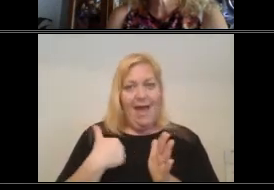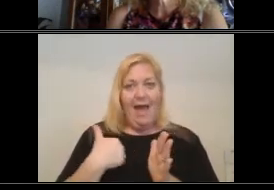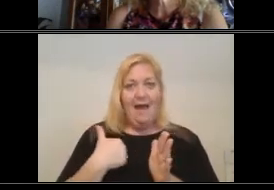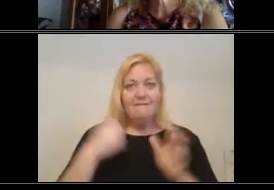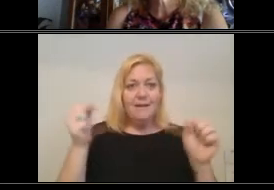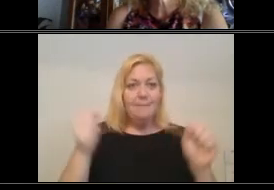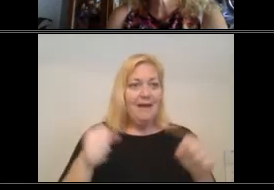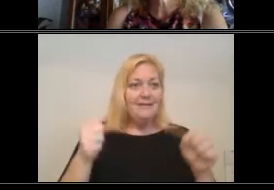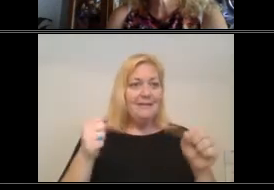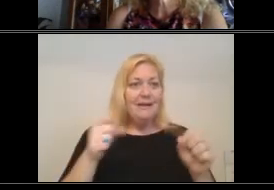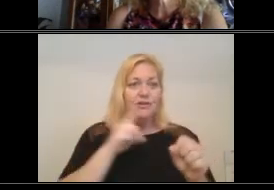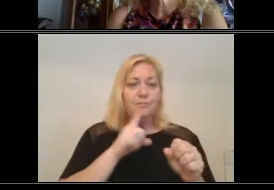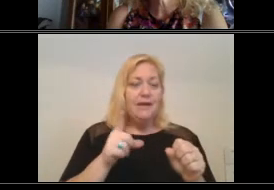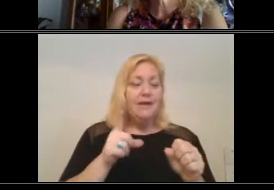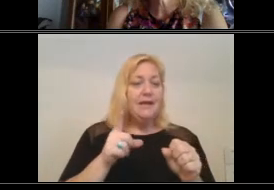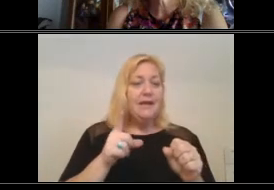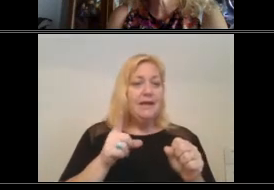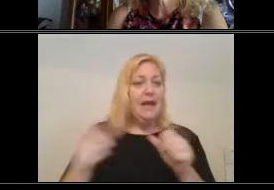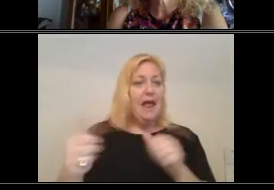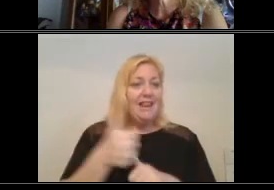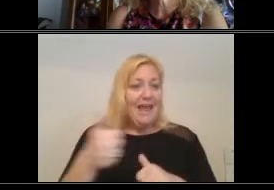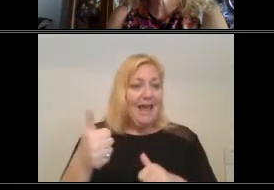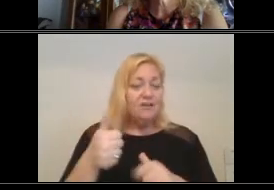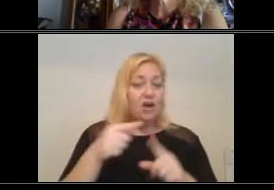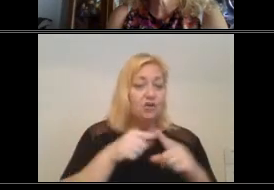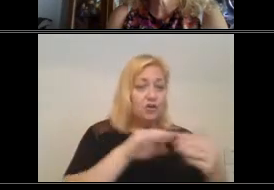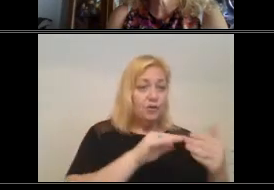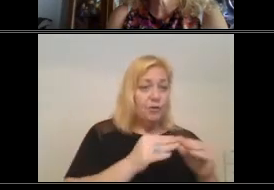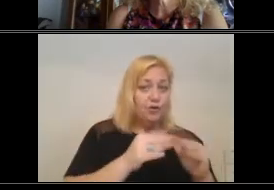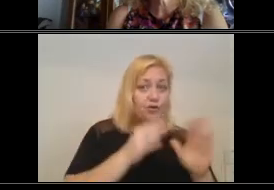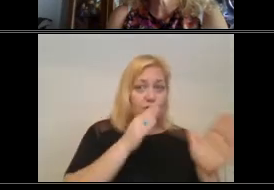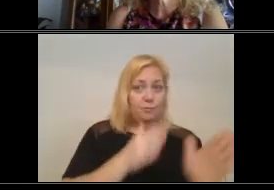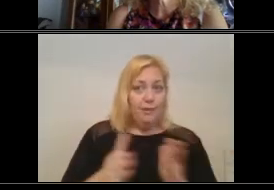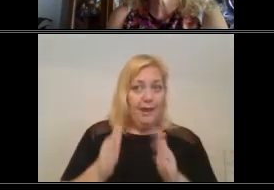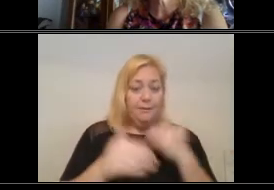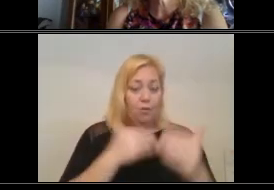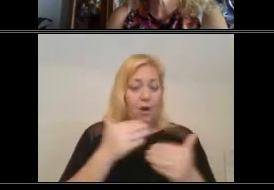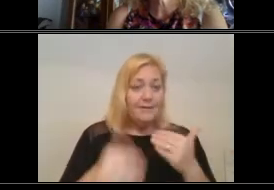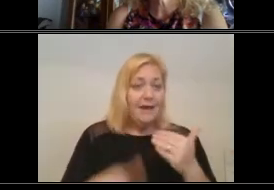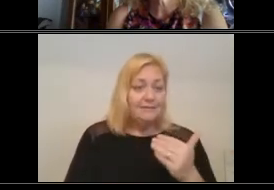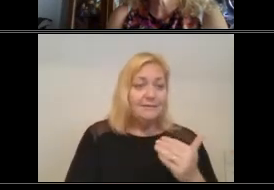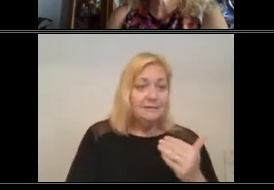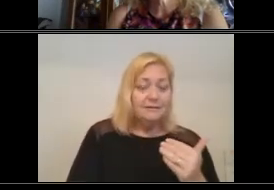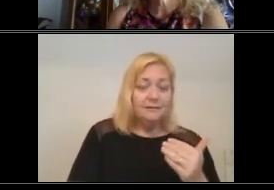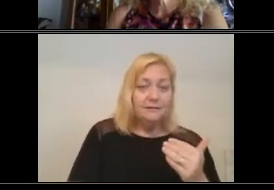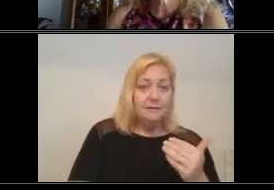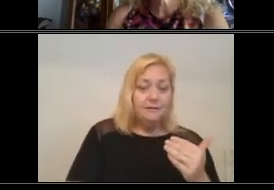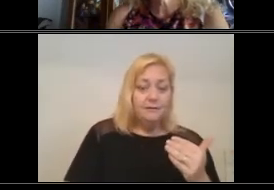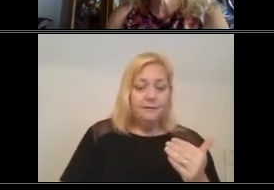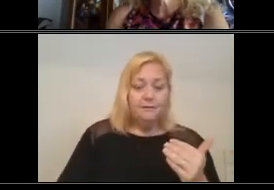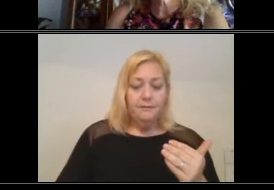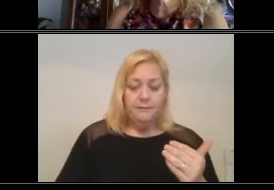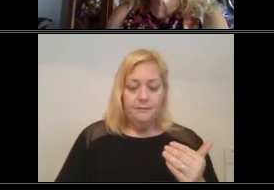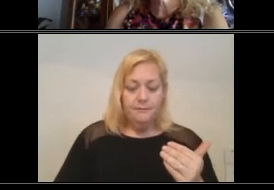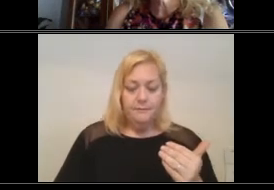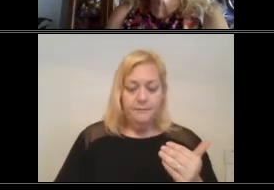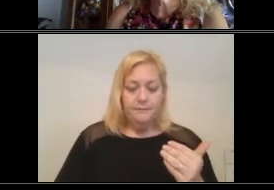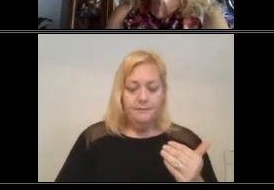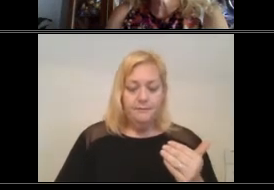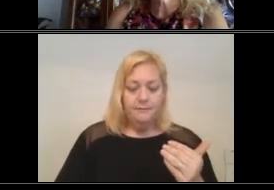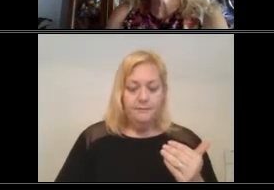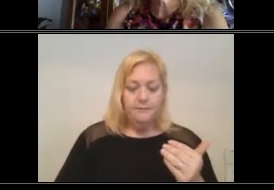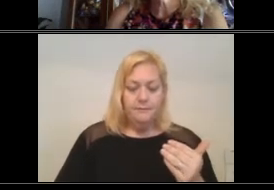to be a liaison from their community to the planning process, which is no small feat, as Randy has discovered over the